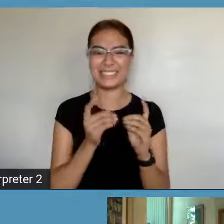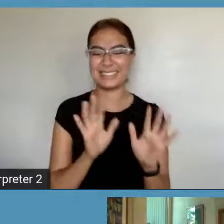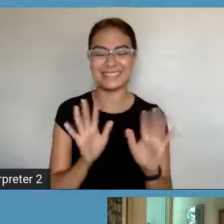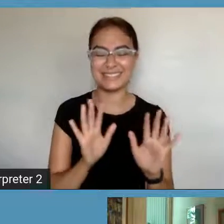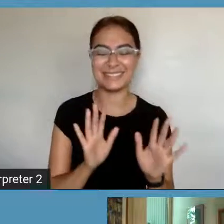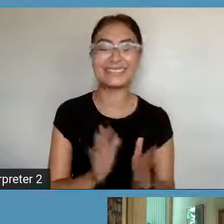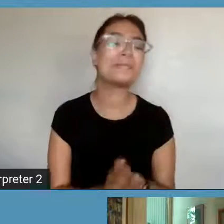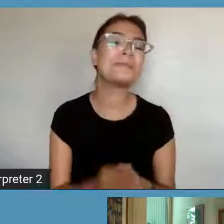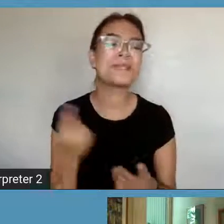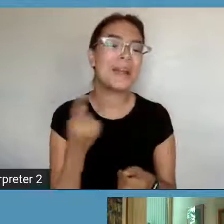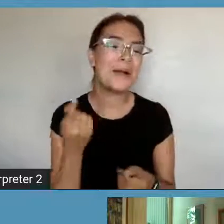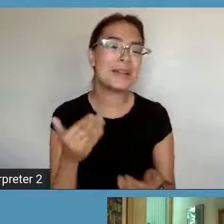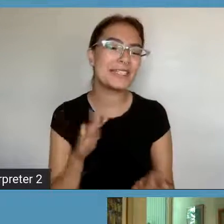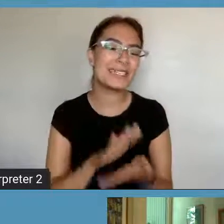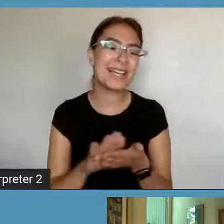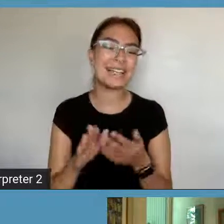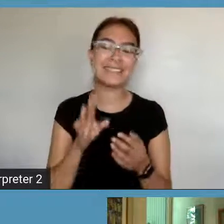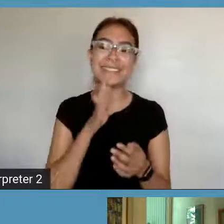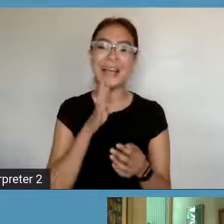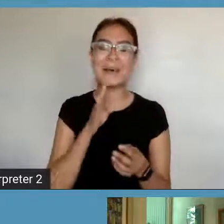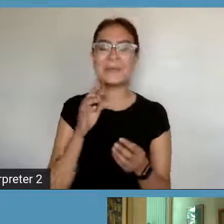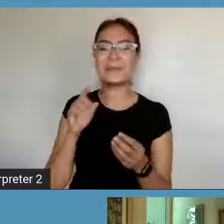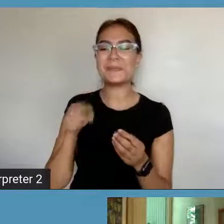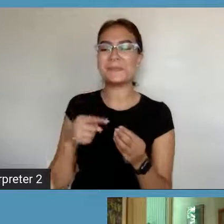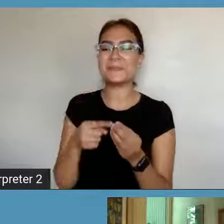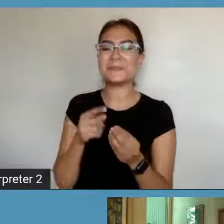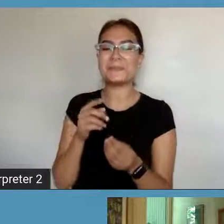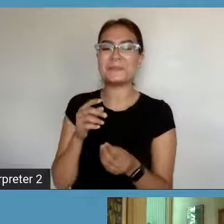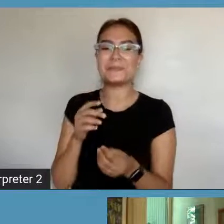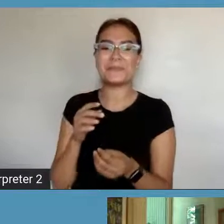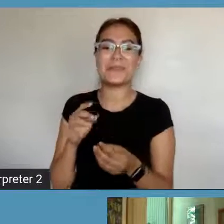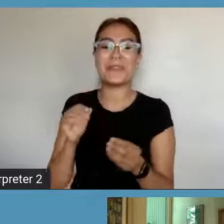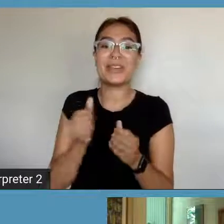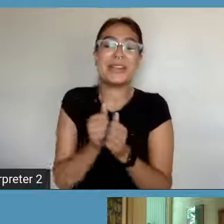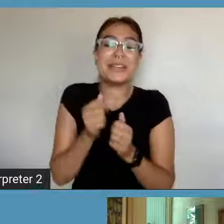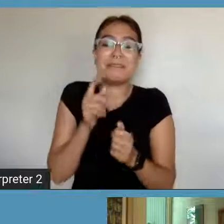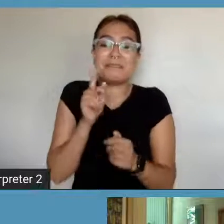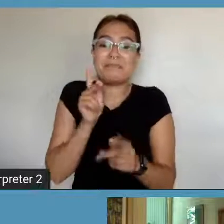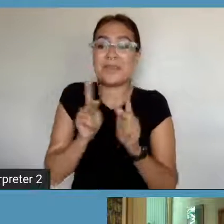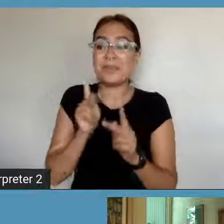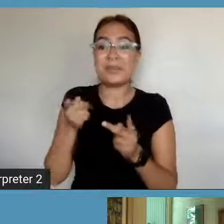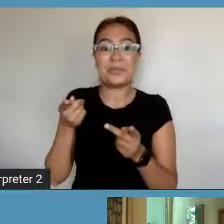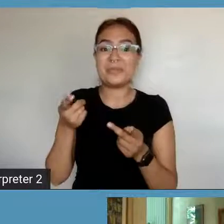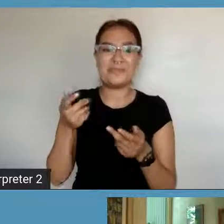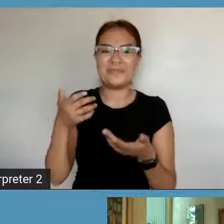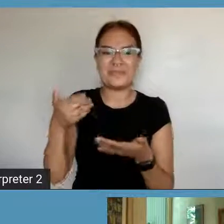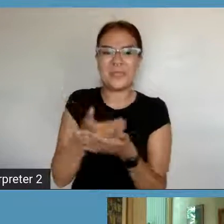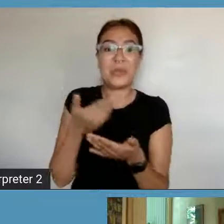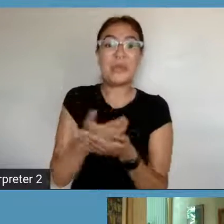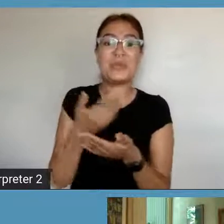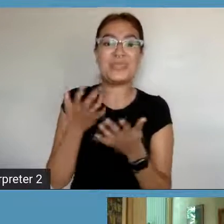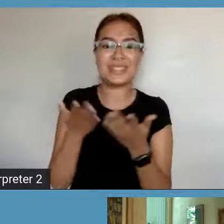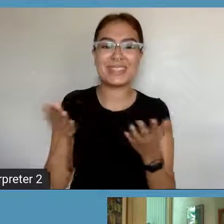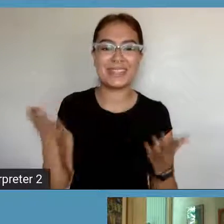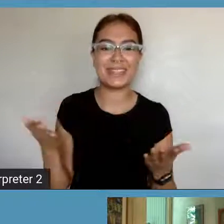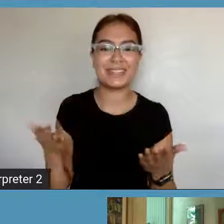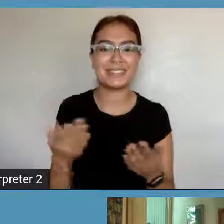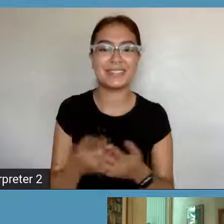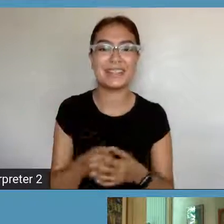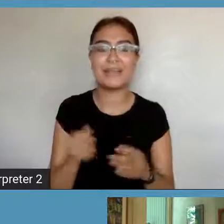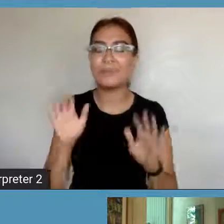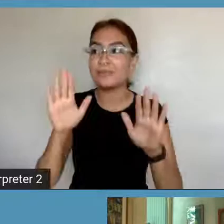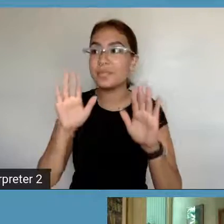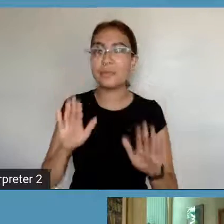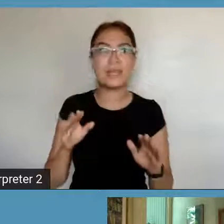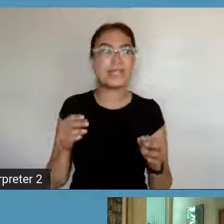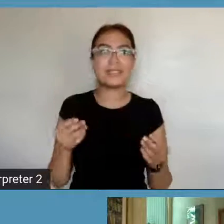It's always nice to talk about people who are forward thinking and innovative. But I'm just amazed at like what information is available. You can look